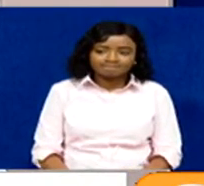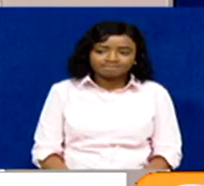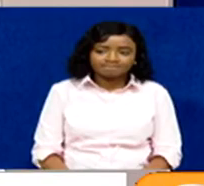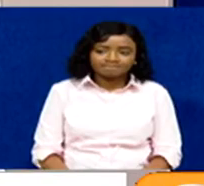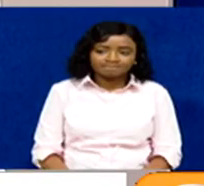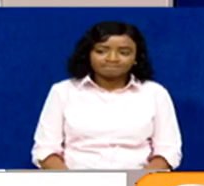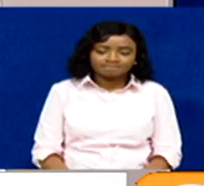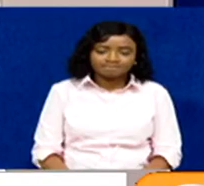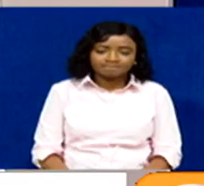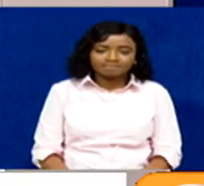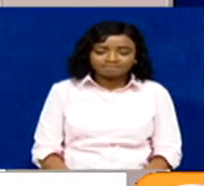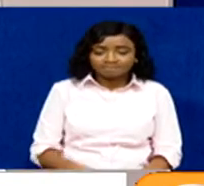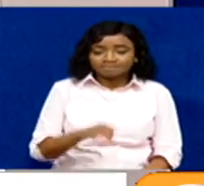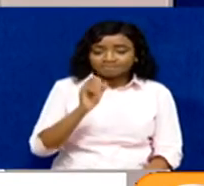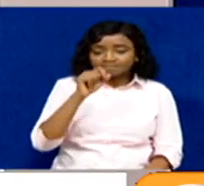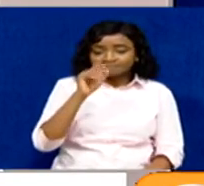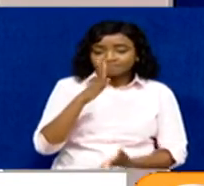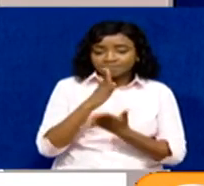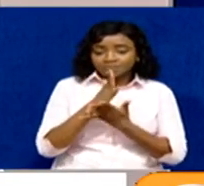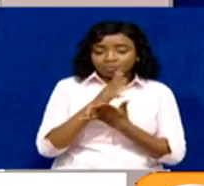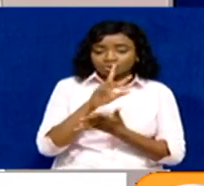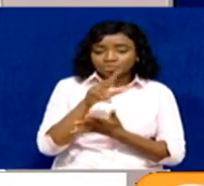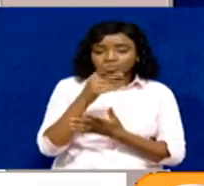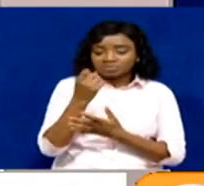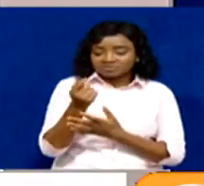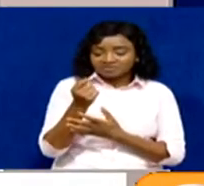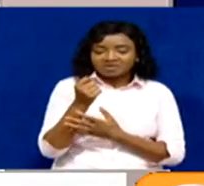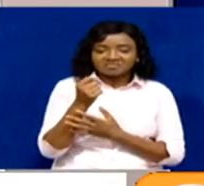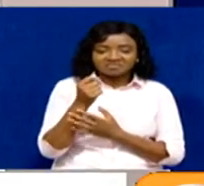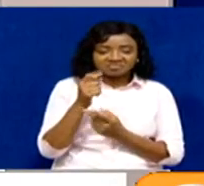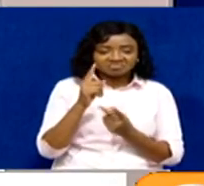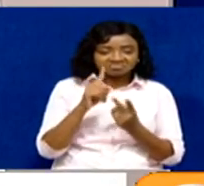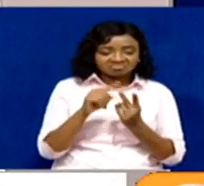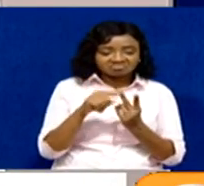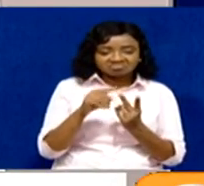2005 during the referendum, and